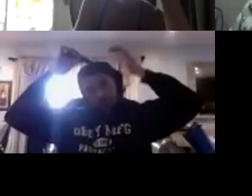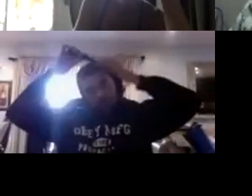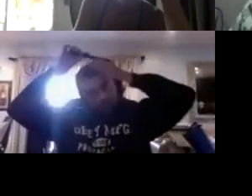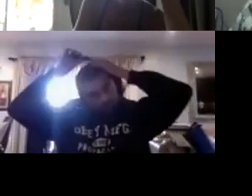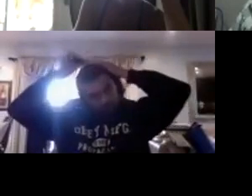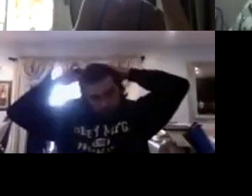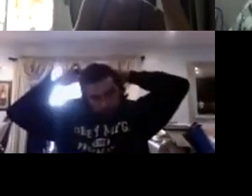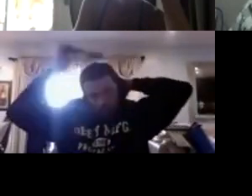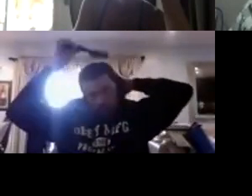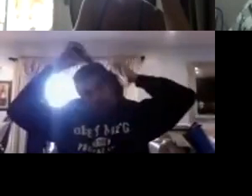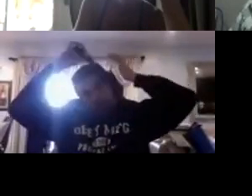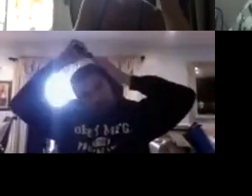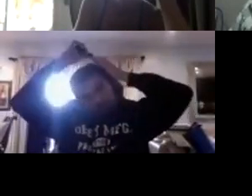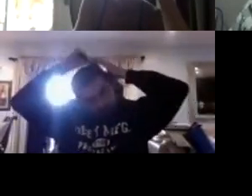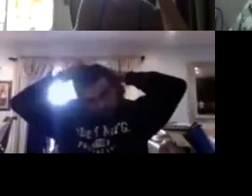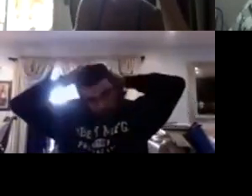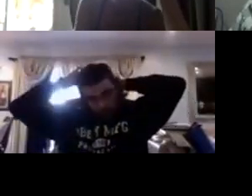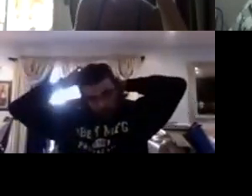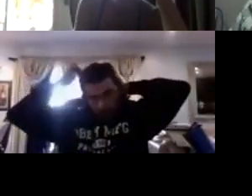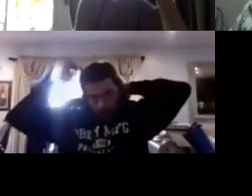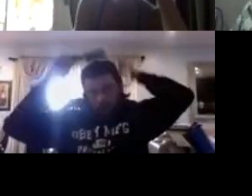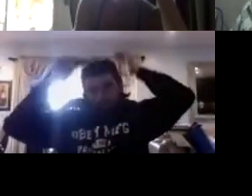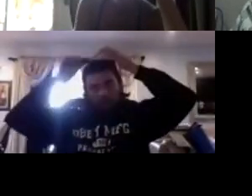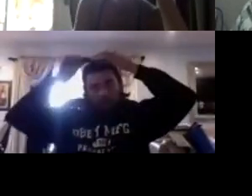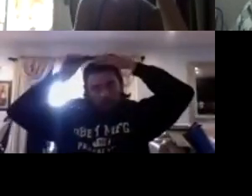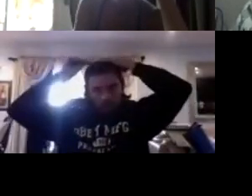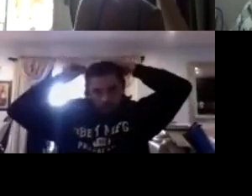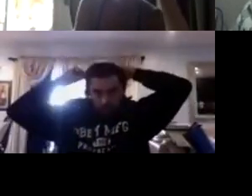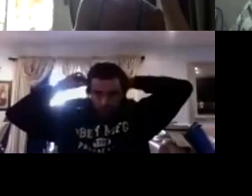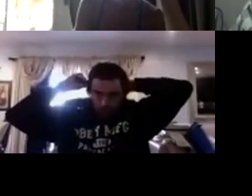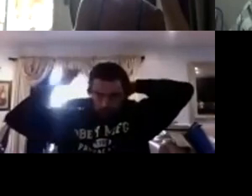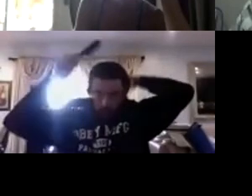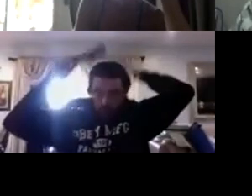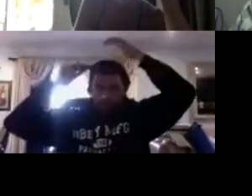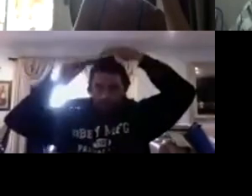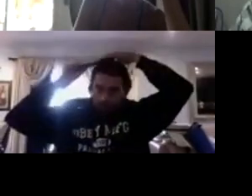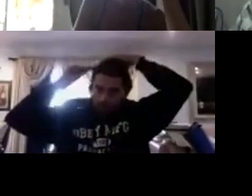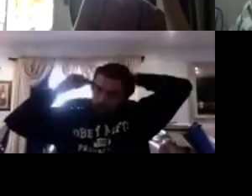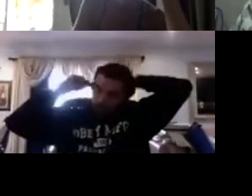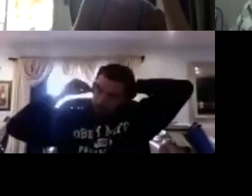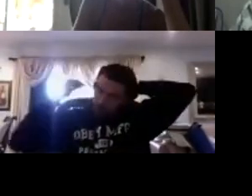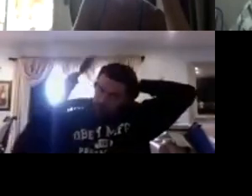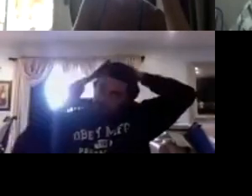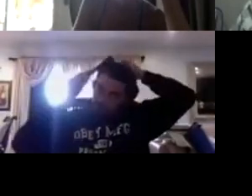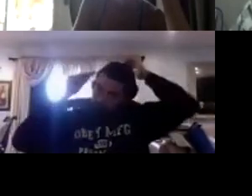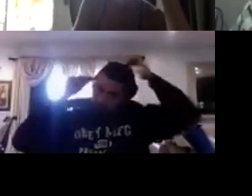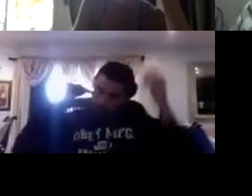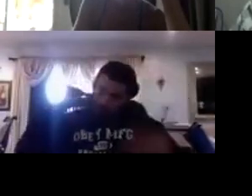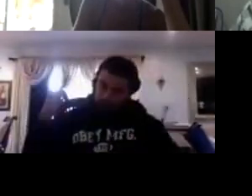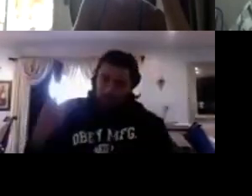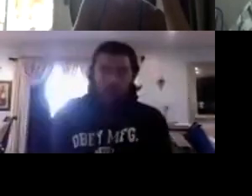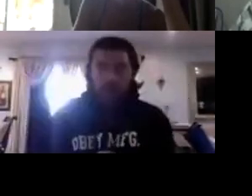I remember that experience of feeling shameful. How many of us have been the translators for our